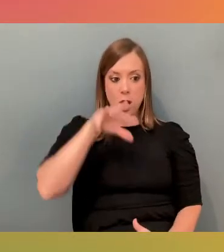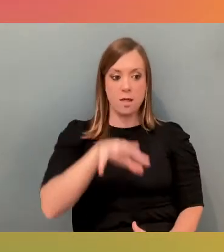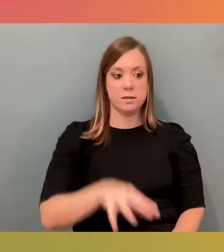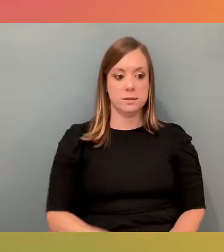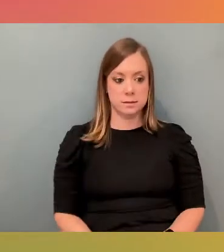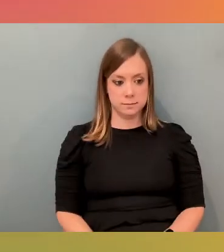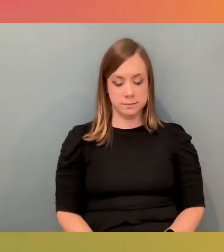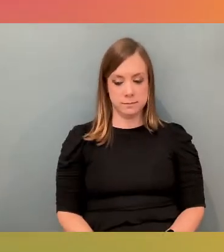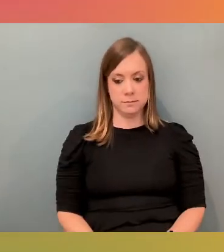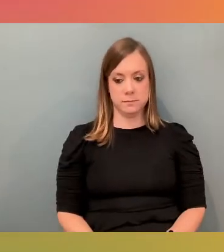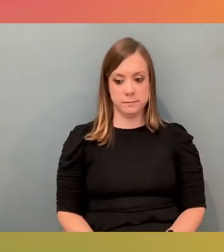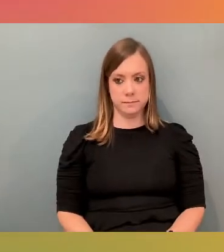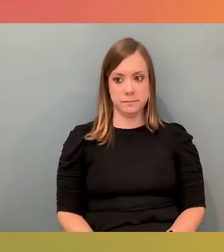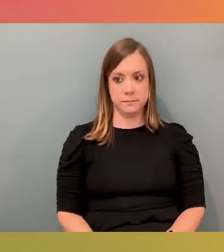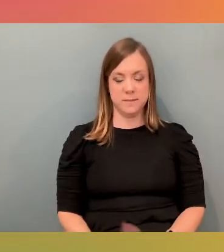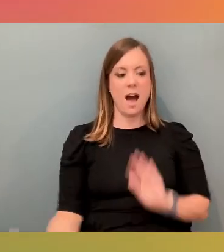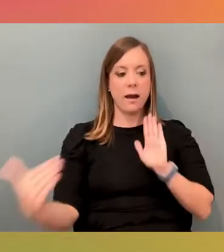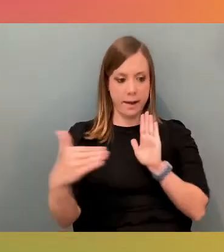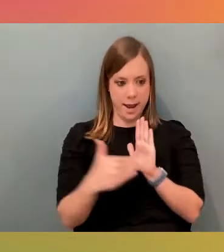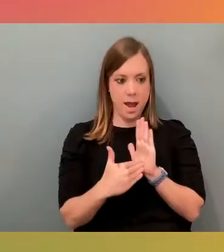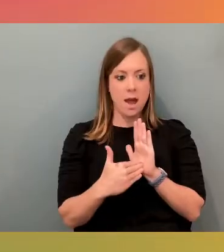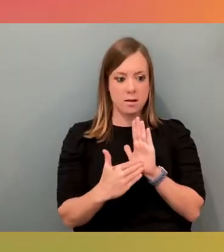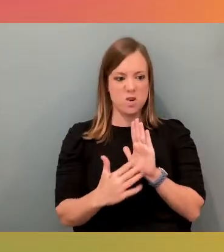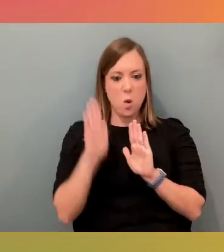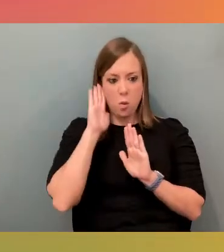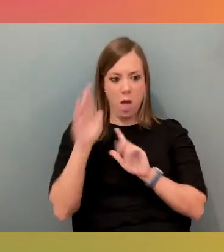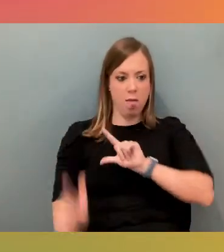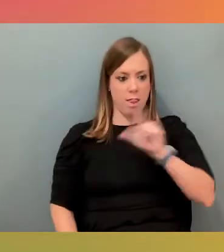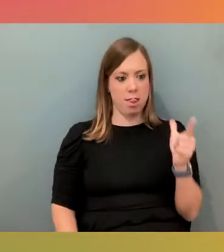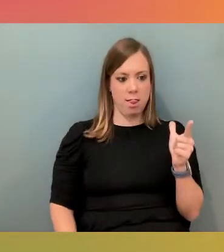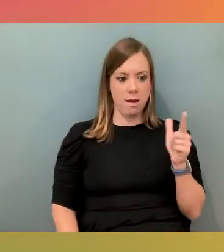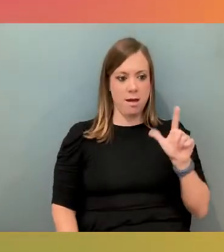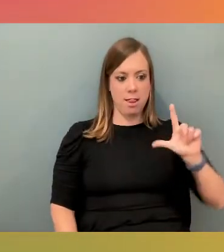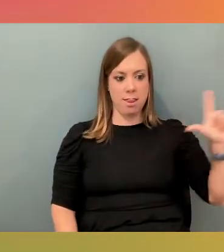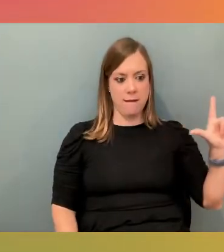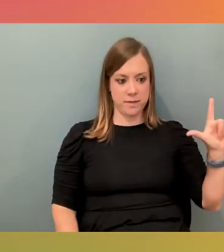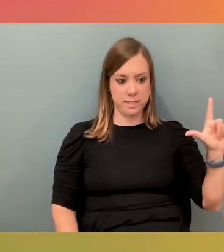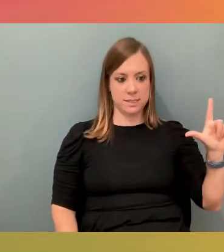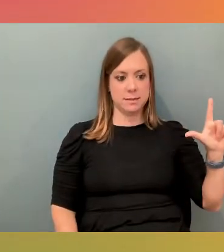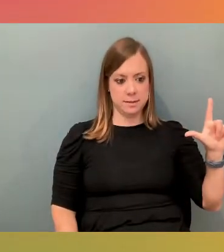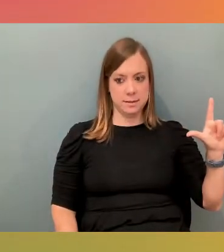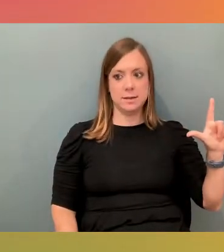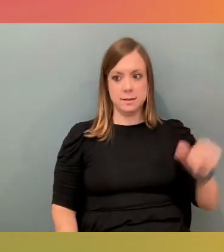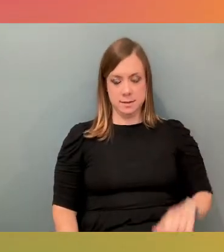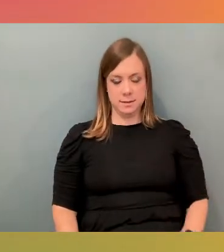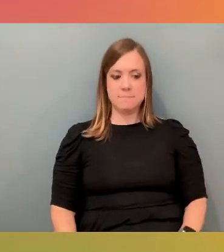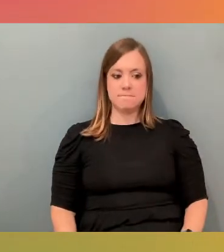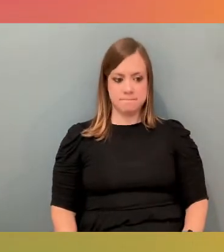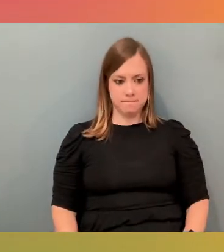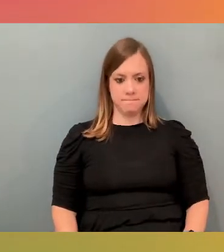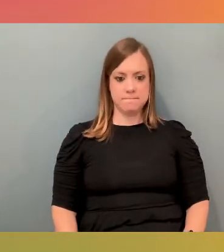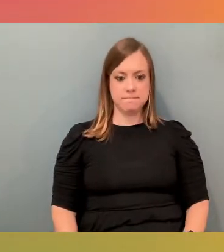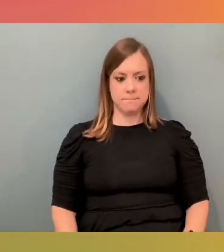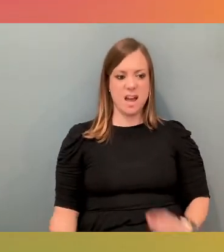We're going to move through that sequence on the other side for our last time. Let's take one more breath.